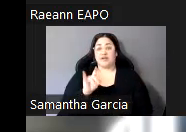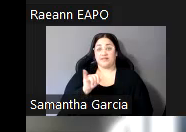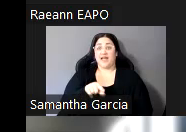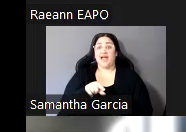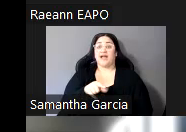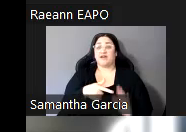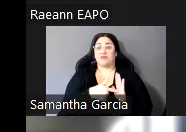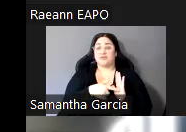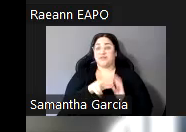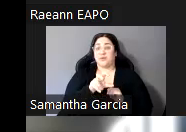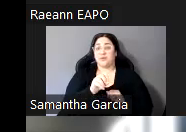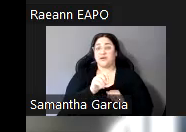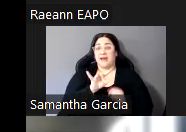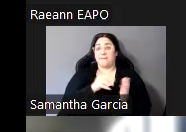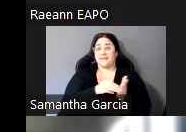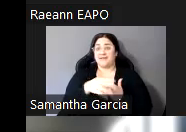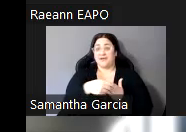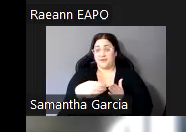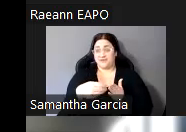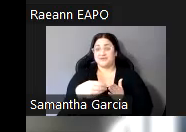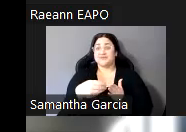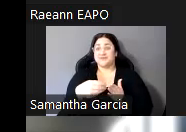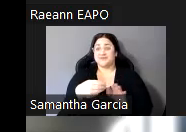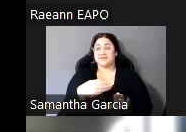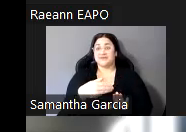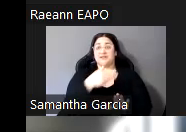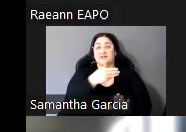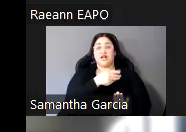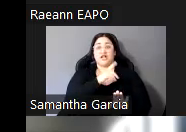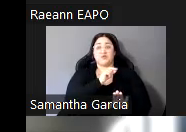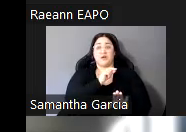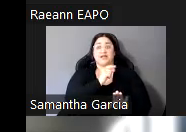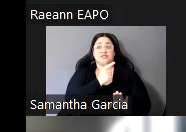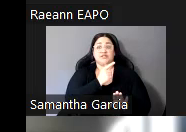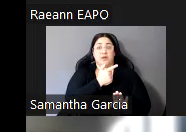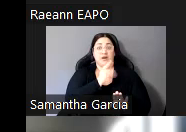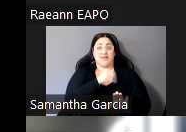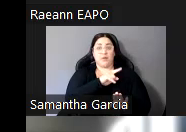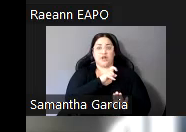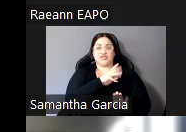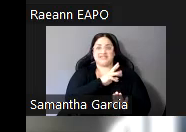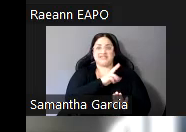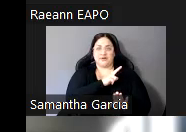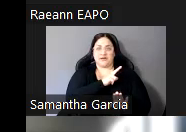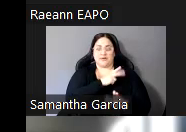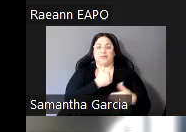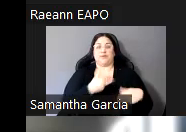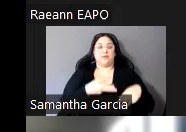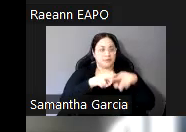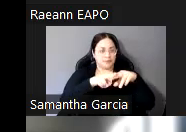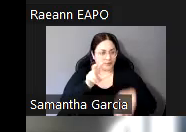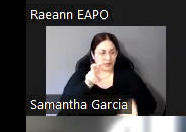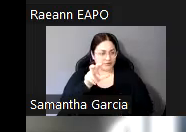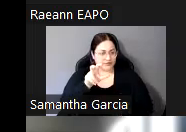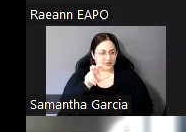to 2021, where it was 163 million. So how does this work? And you're going to see here that crypto